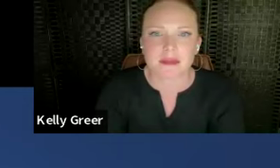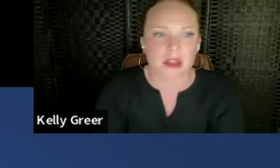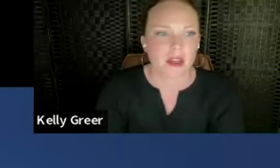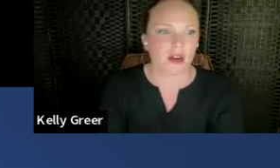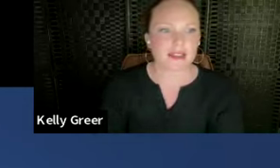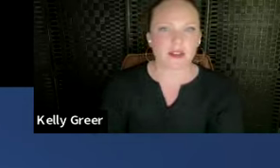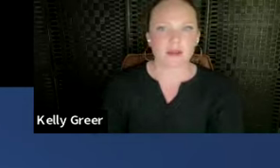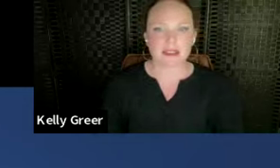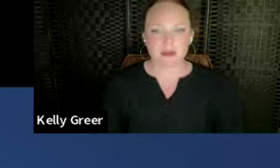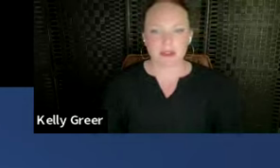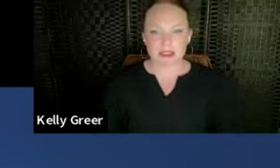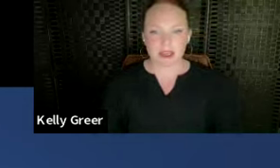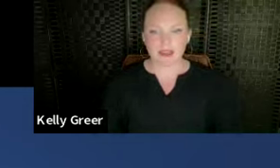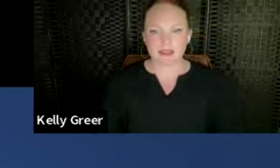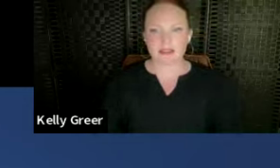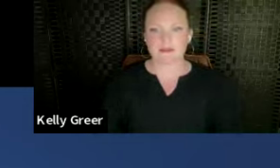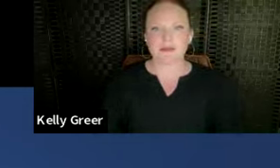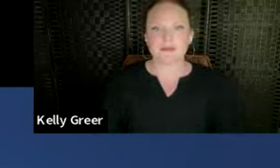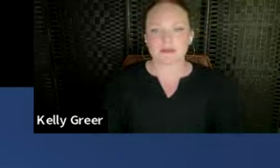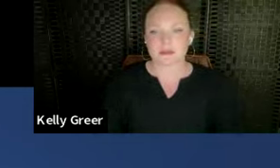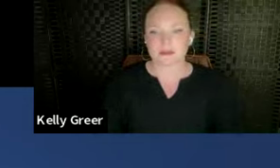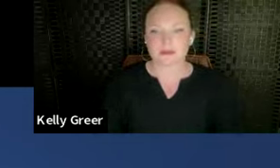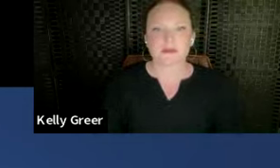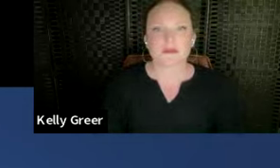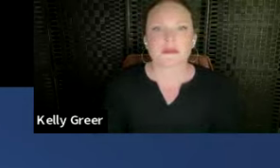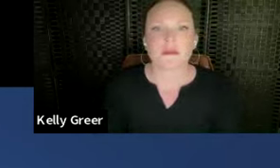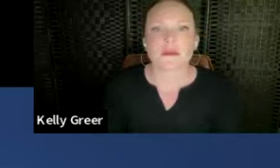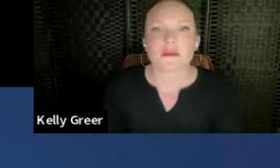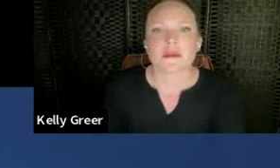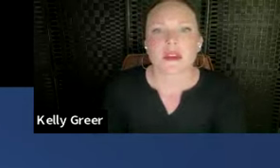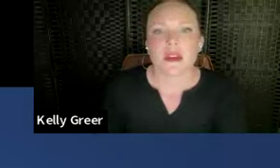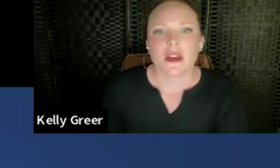provide. All right, so let me see what's next.